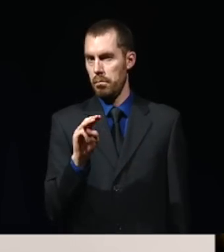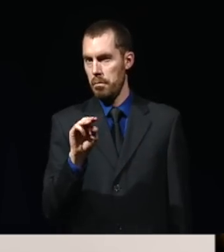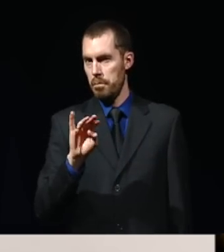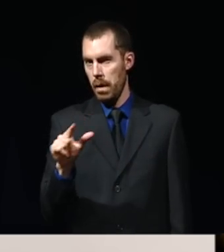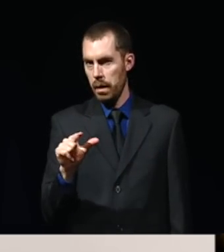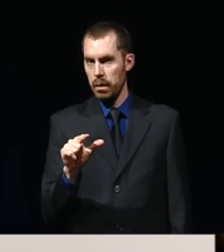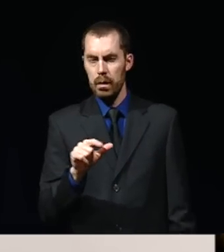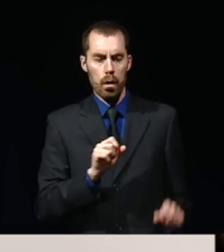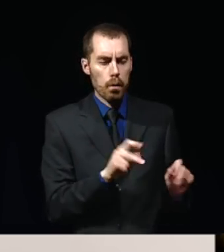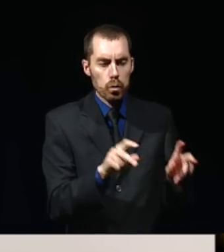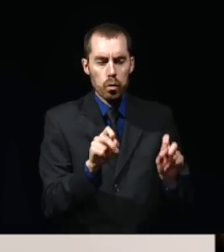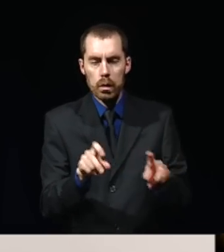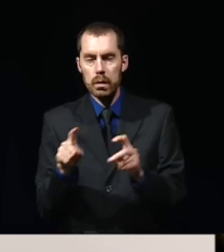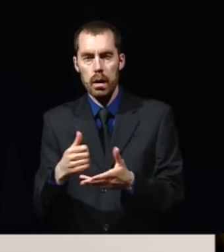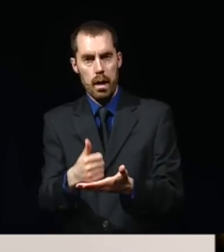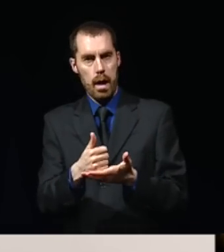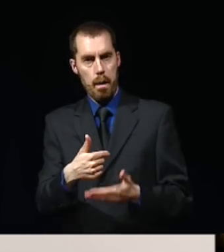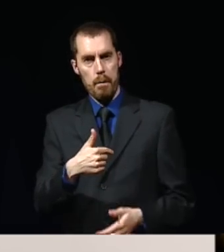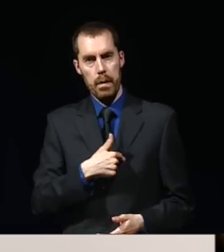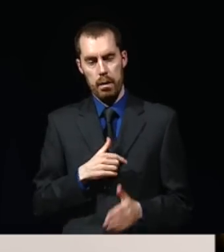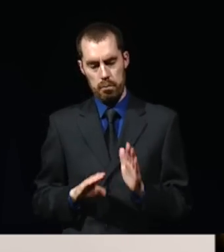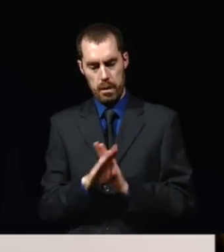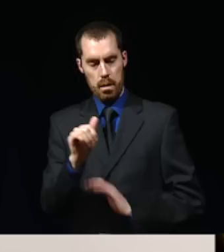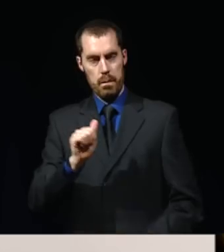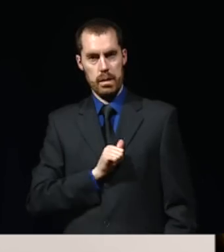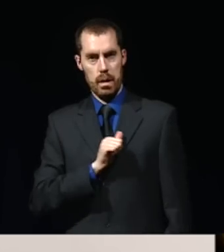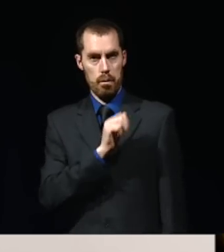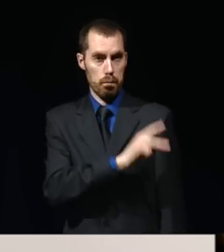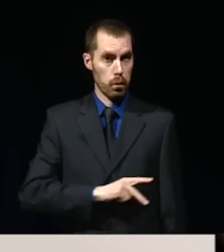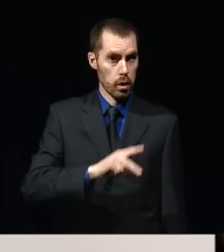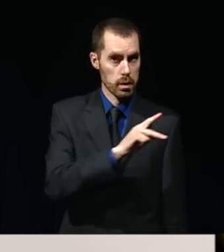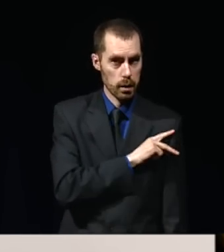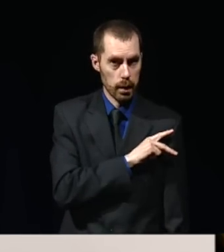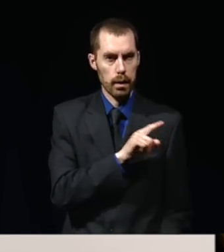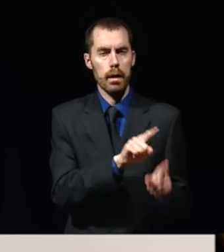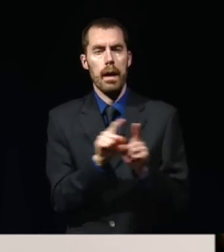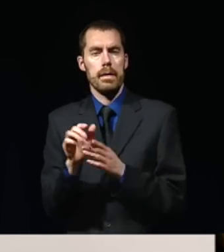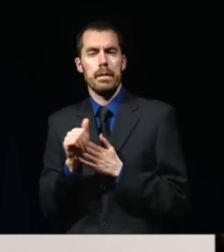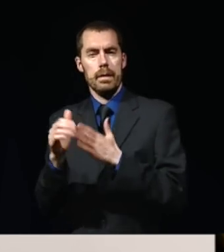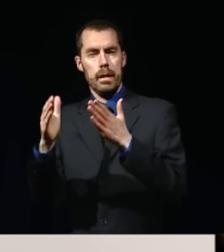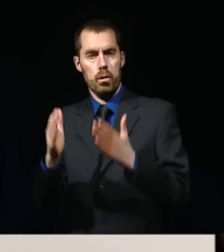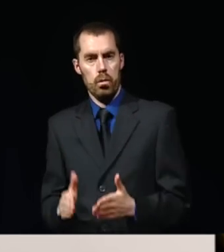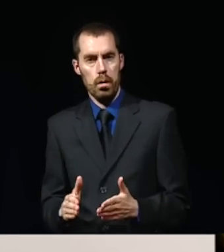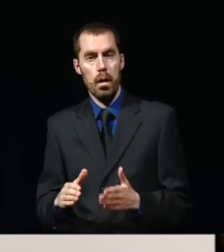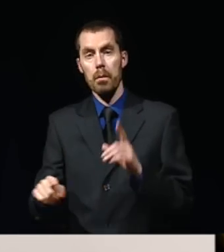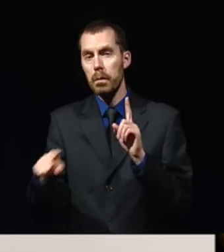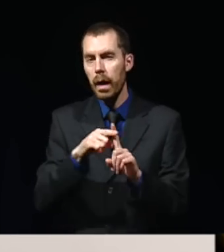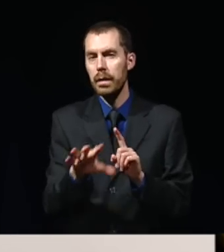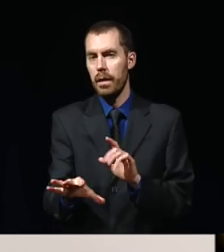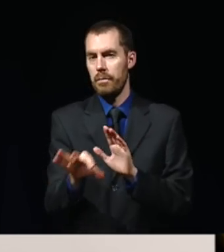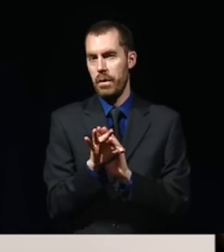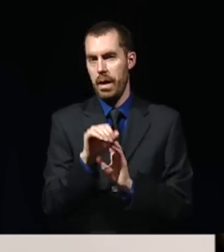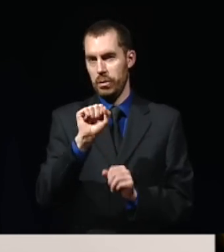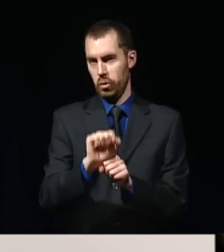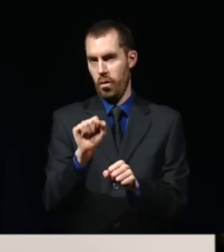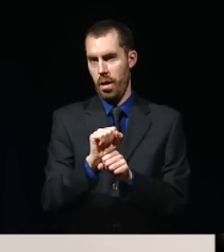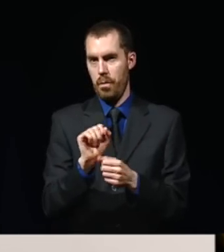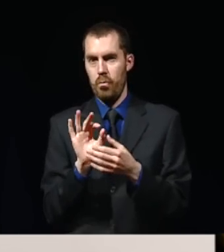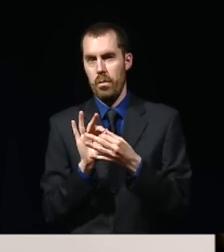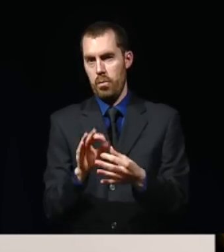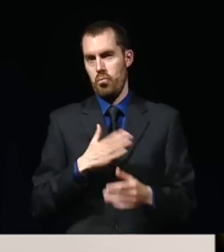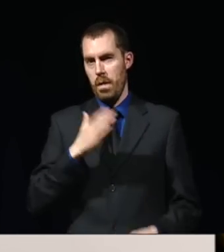develop myself as a student, person, and leader, and find a job directly related to my future, all while having fun and making